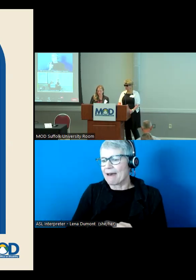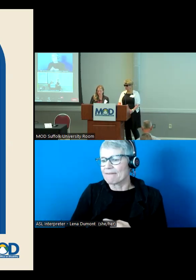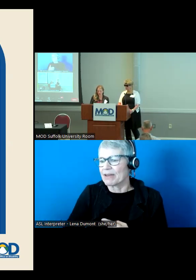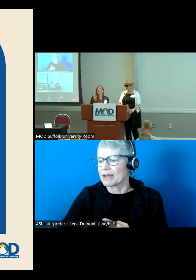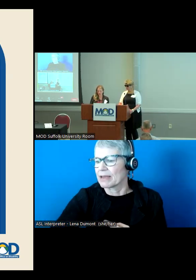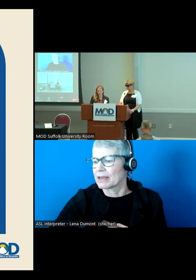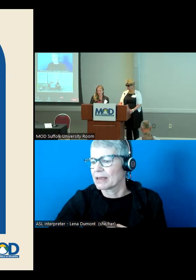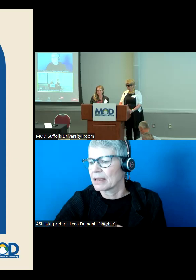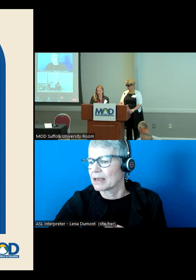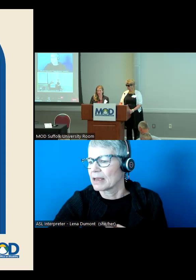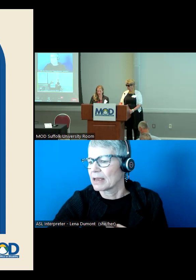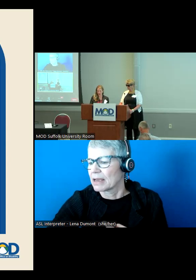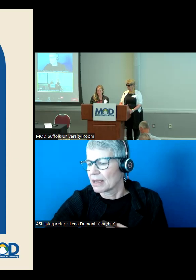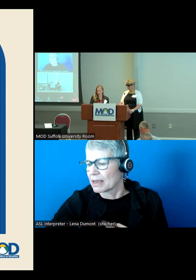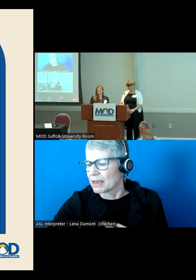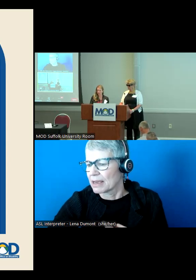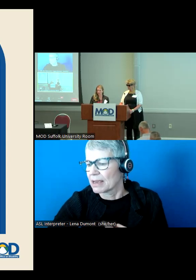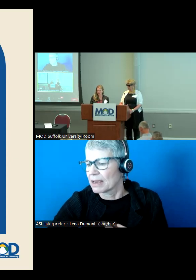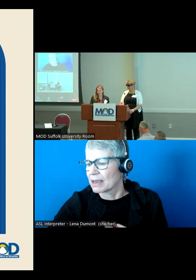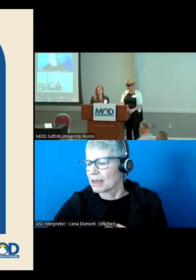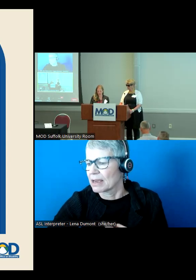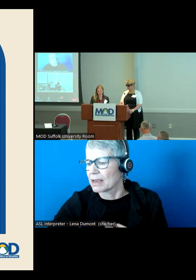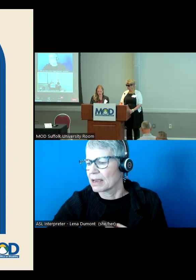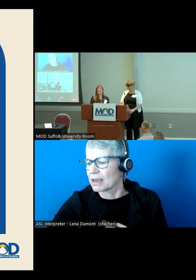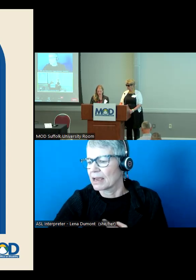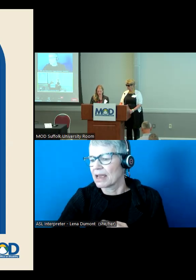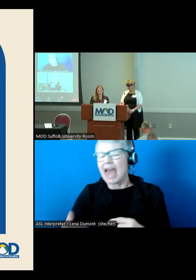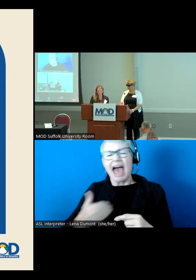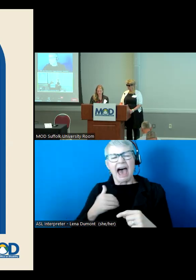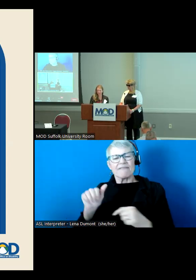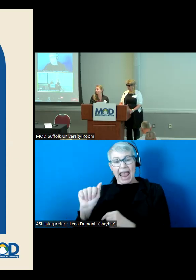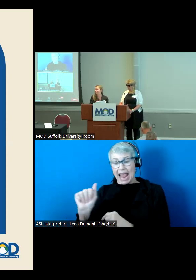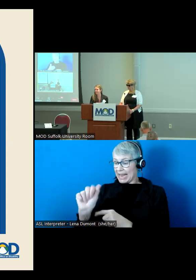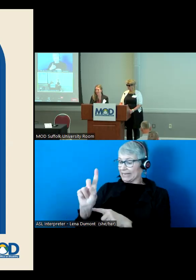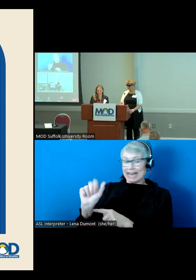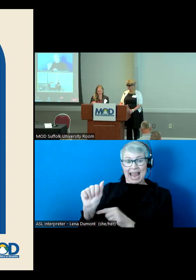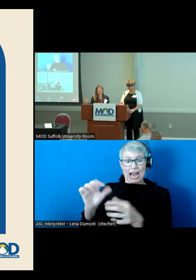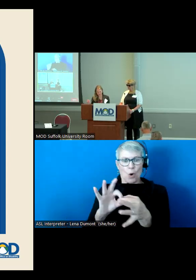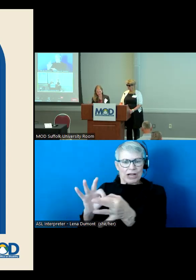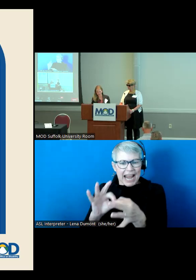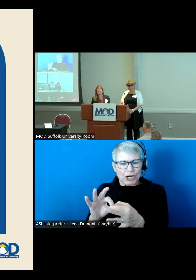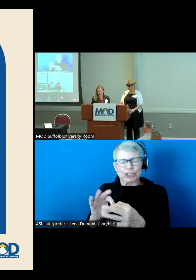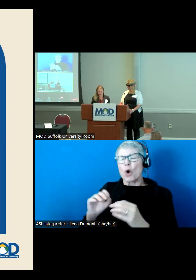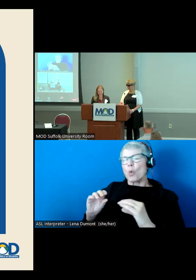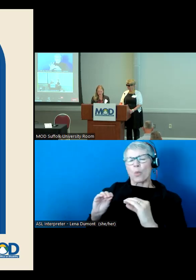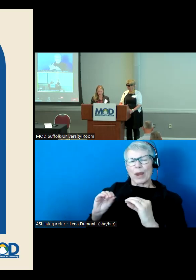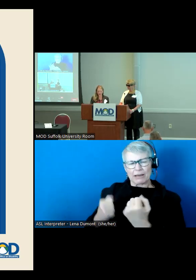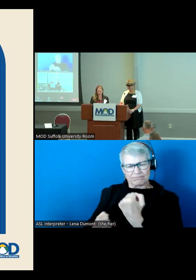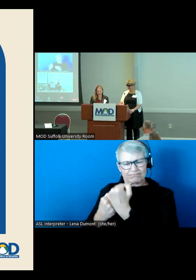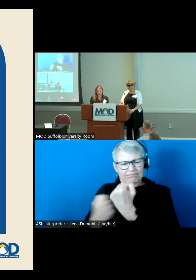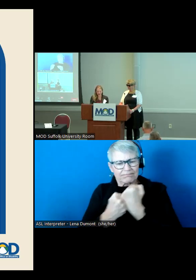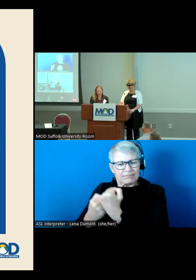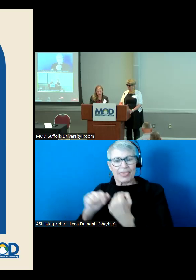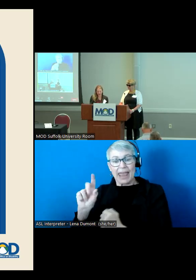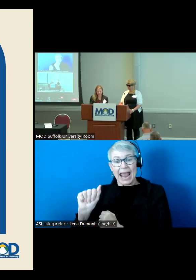idea sharing and training amongst municipal ADA coordinators. And I'm leading that, so join if you're a municipal ADA